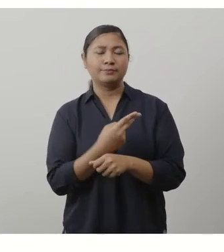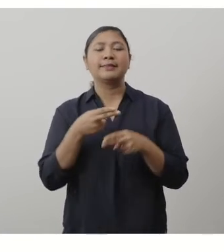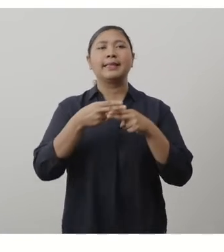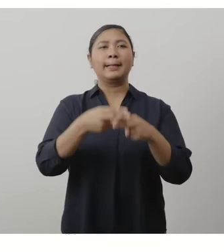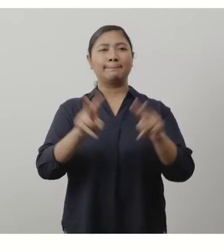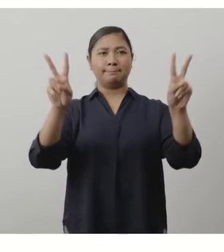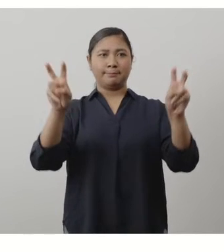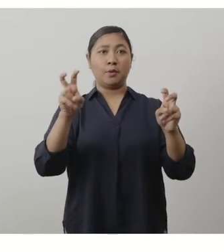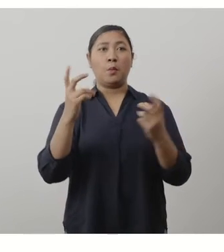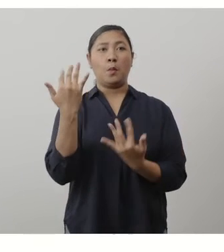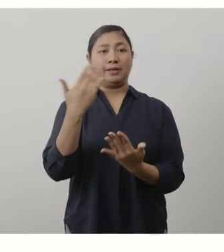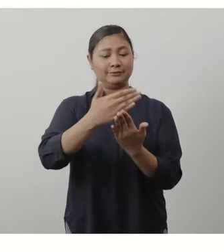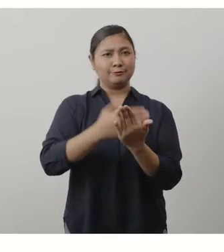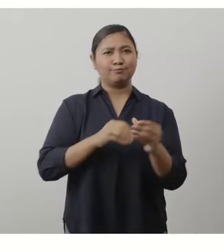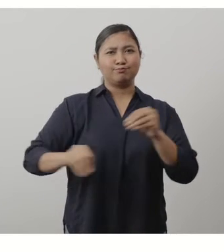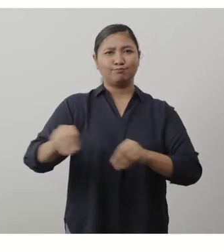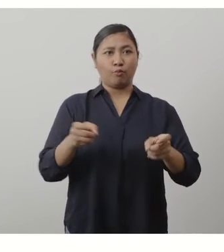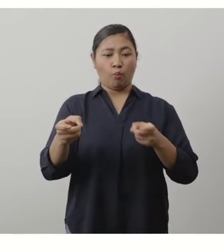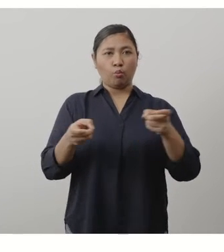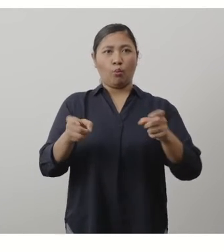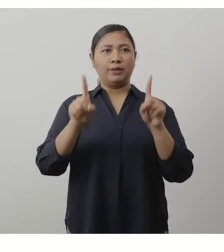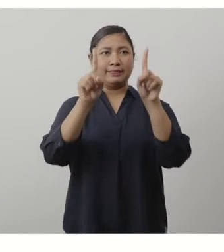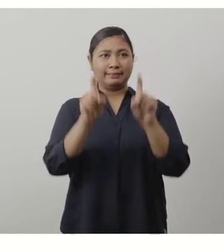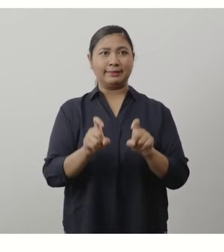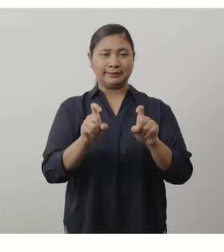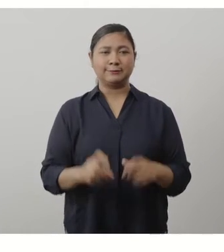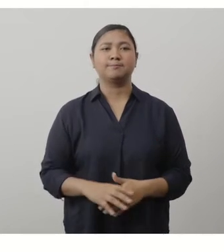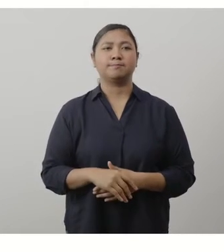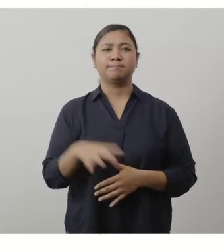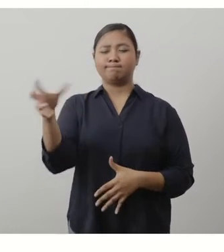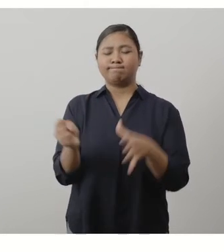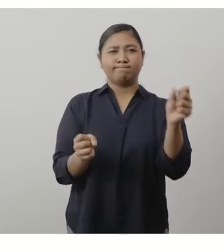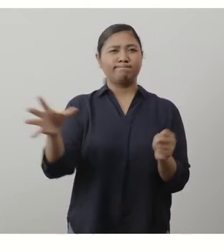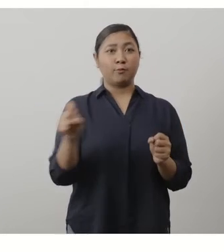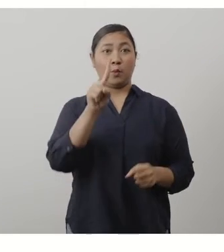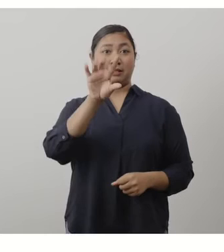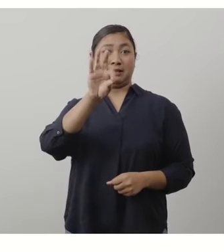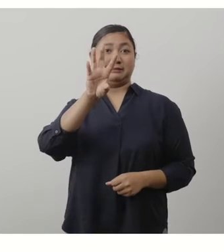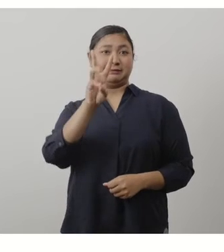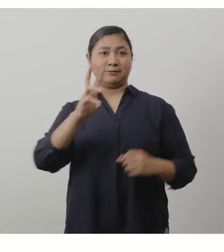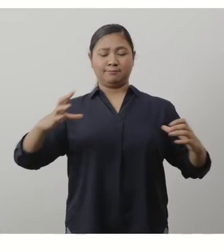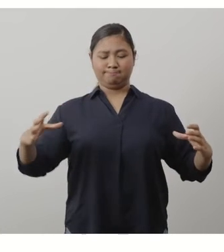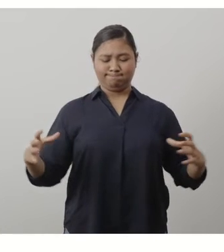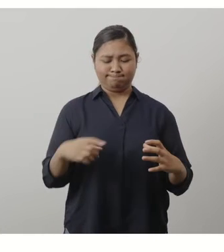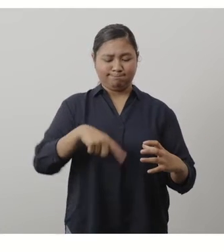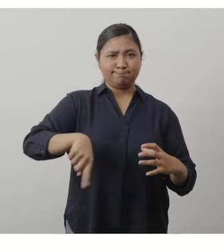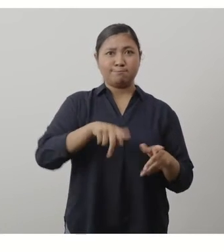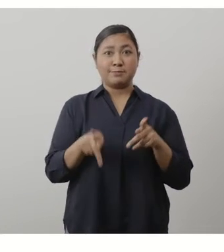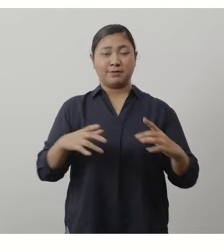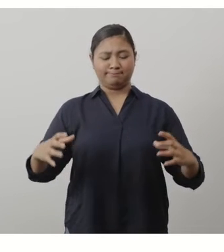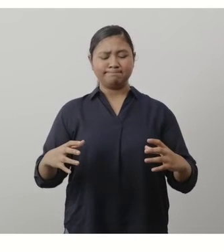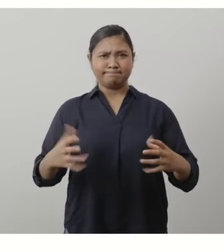trial design, which is a gold standard in evaluating an intervention. We recruited 196 participants. Half of them, we randomized them